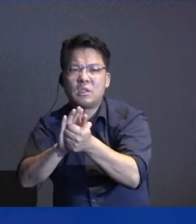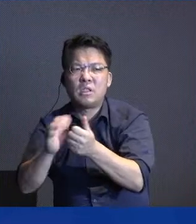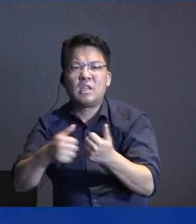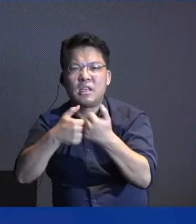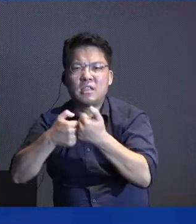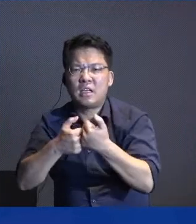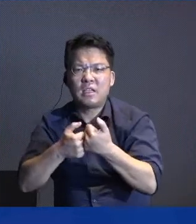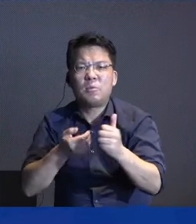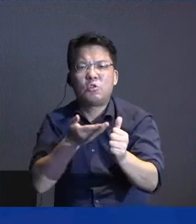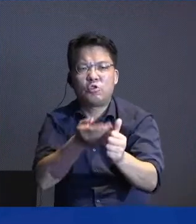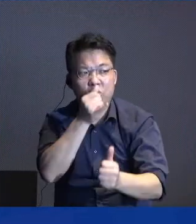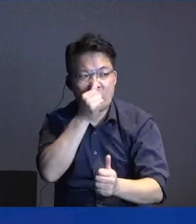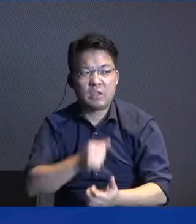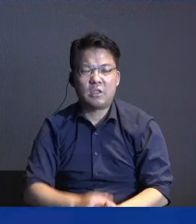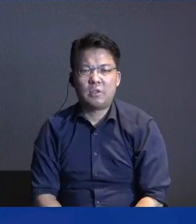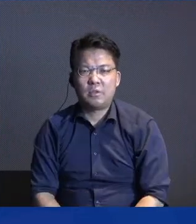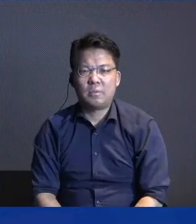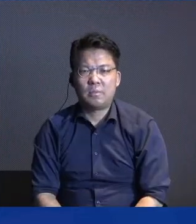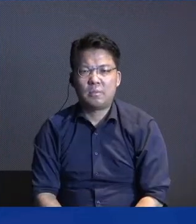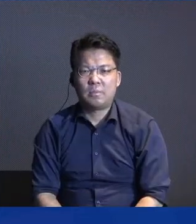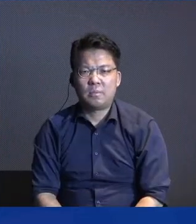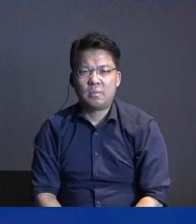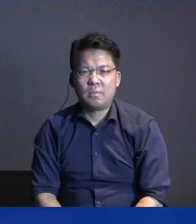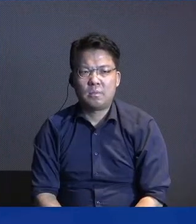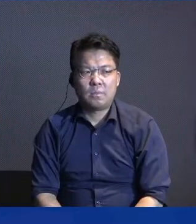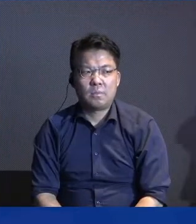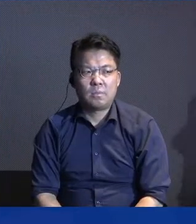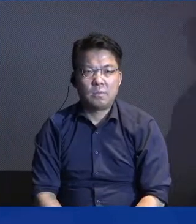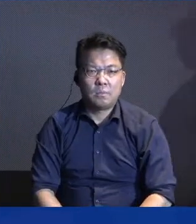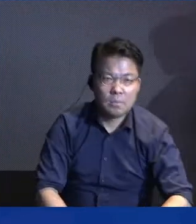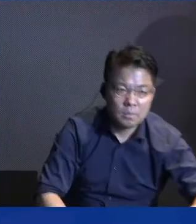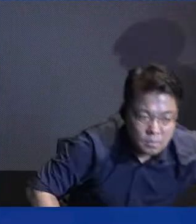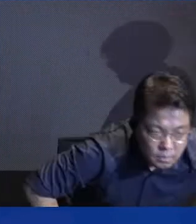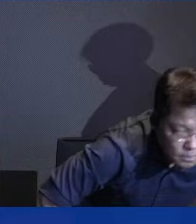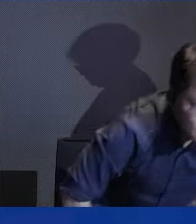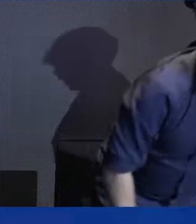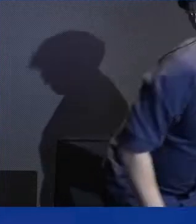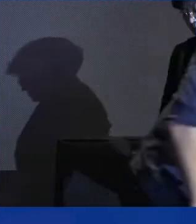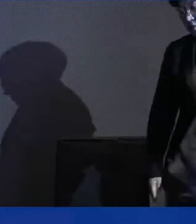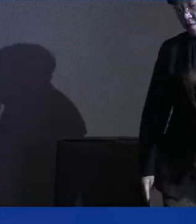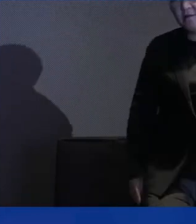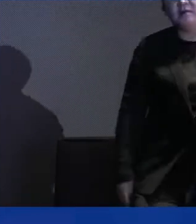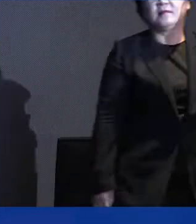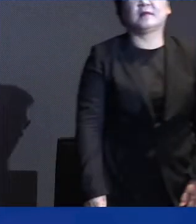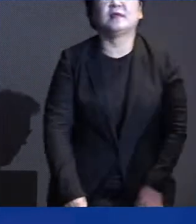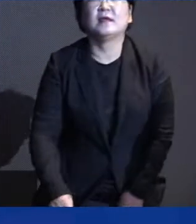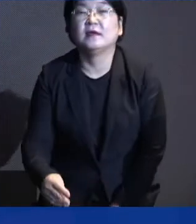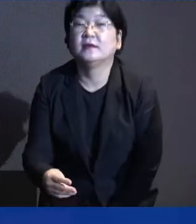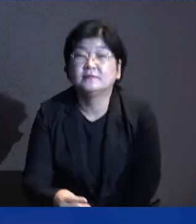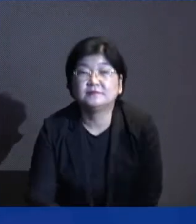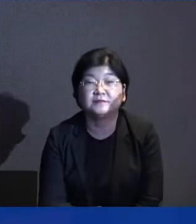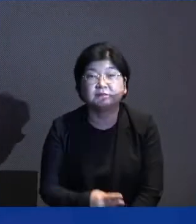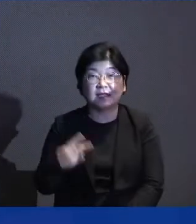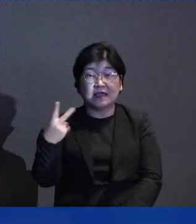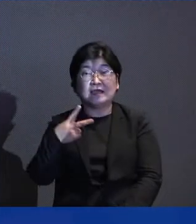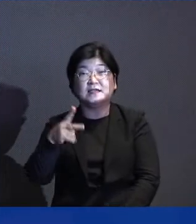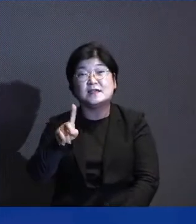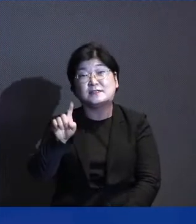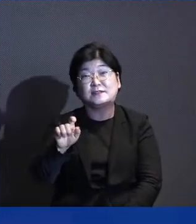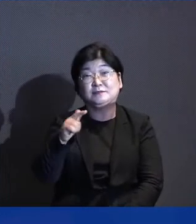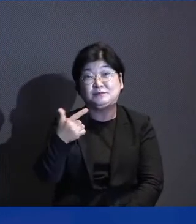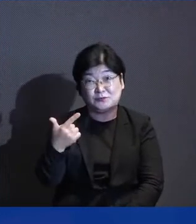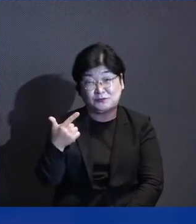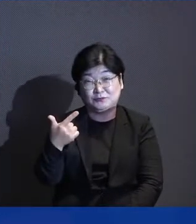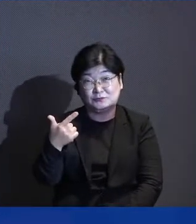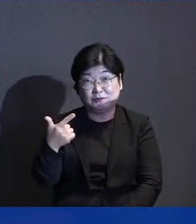established in 2016 when Korean government developed a comprehensive mental health plan to enhance